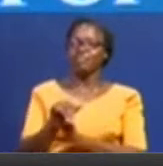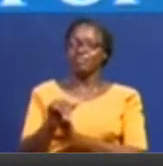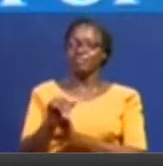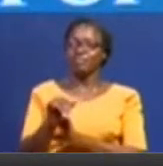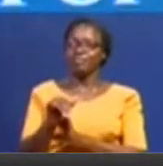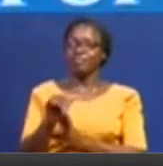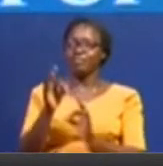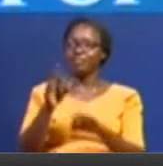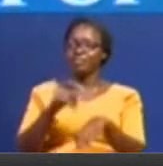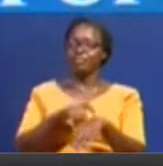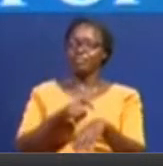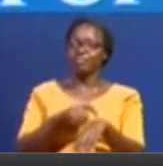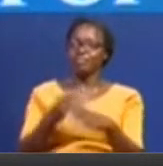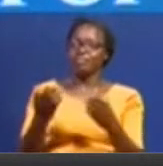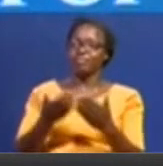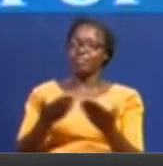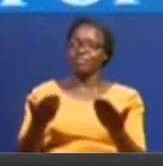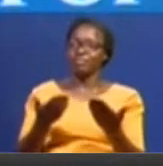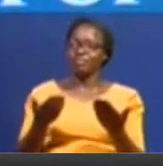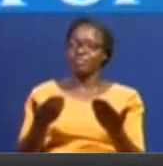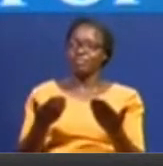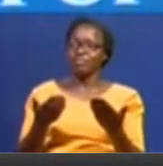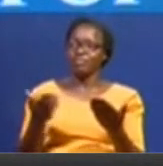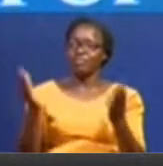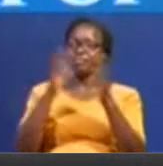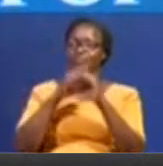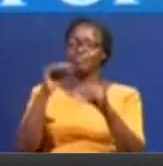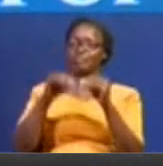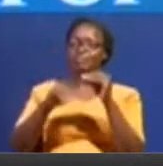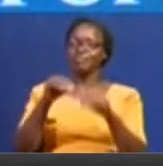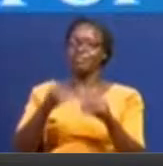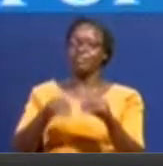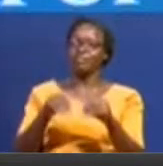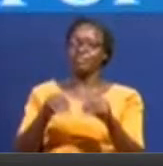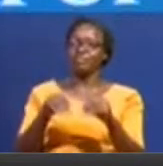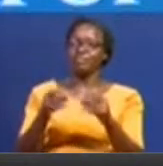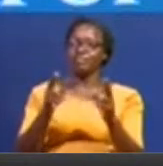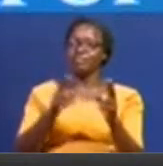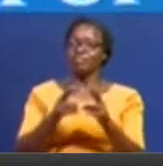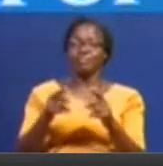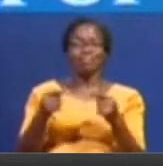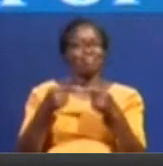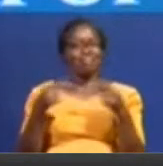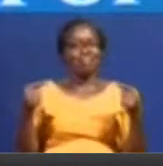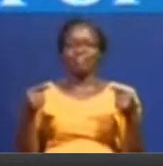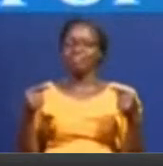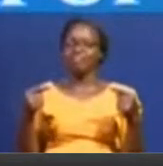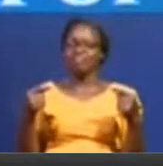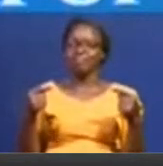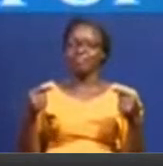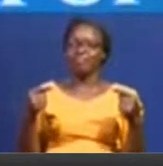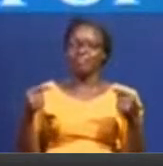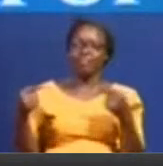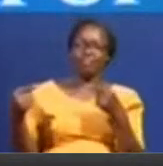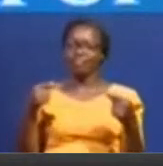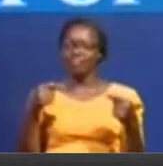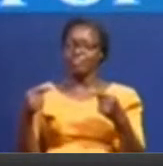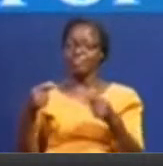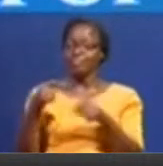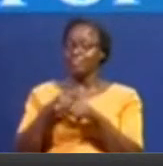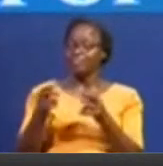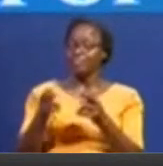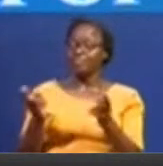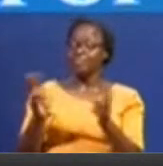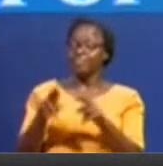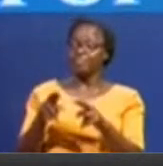if at the time where, because the presidential elections are the ones that are usually so disputed, at the time when that arises,